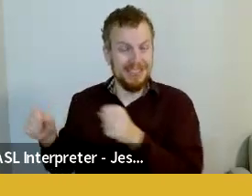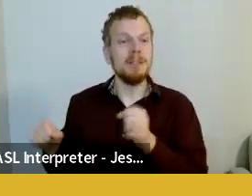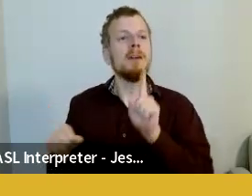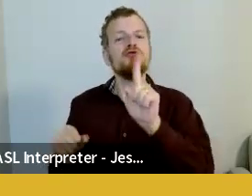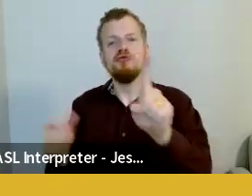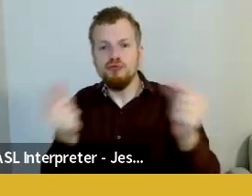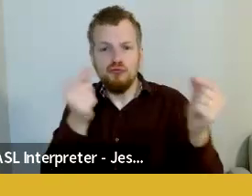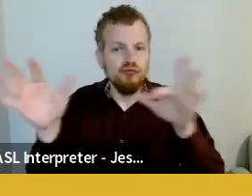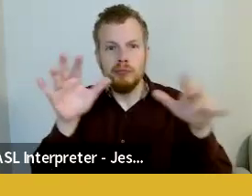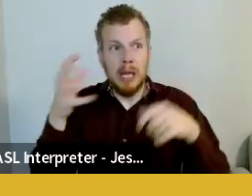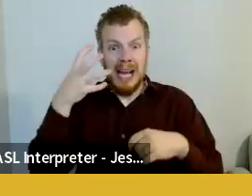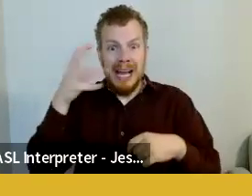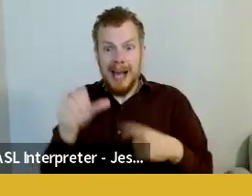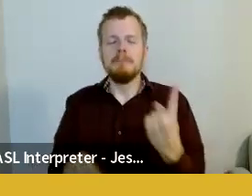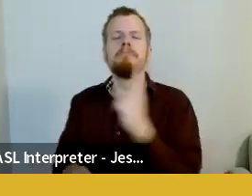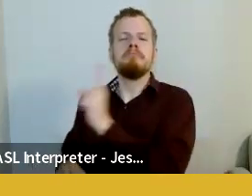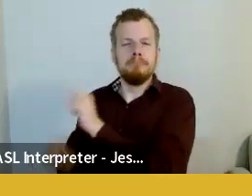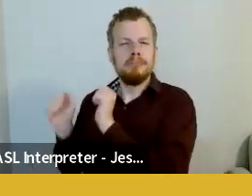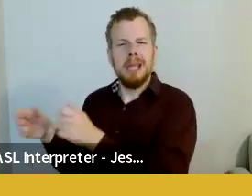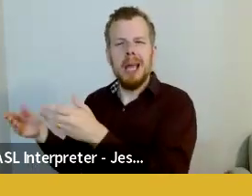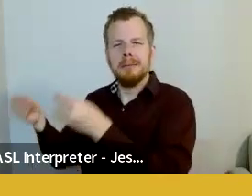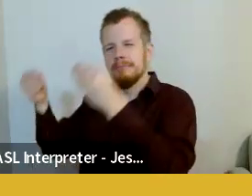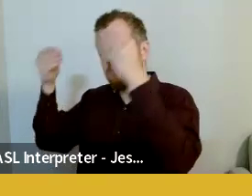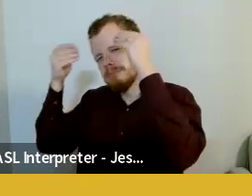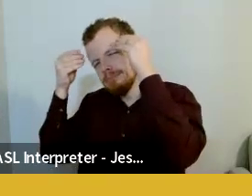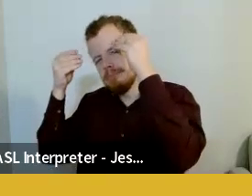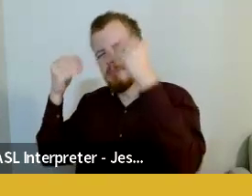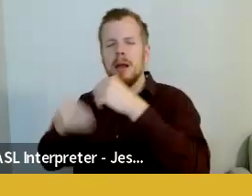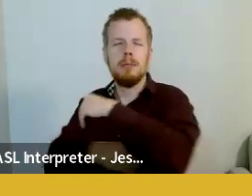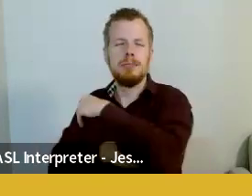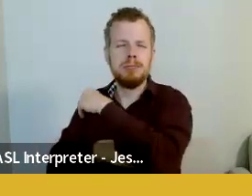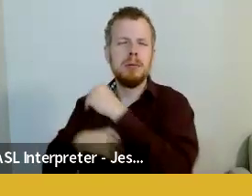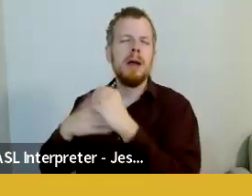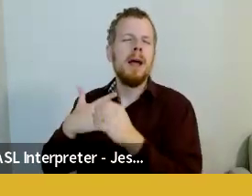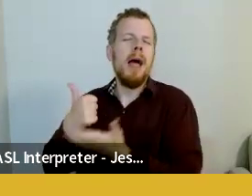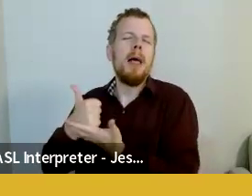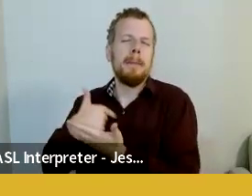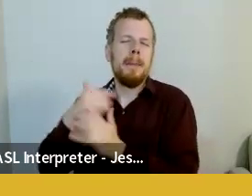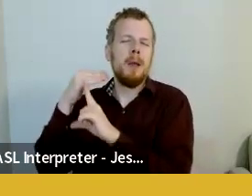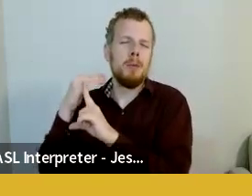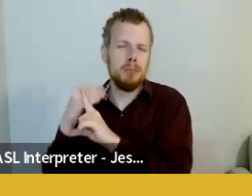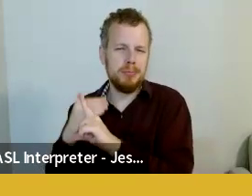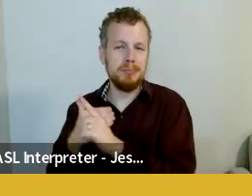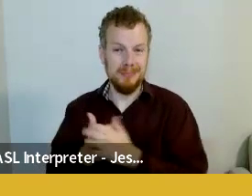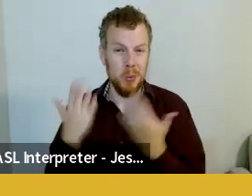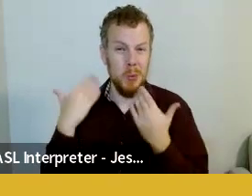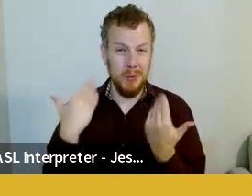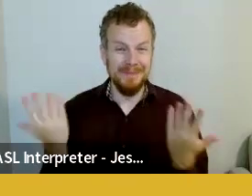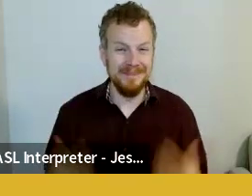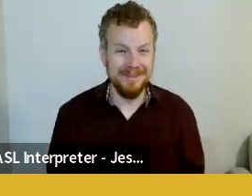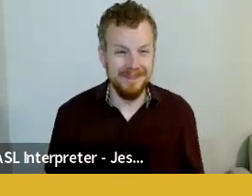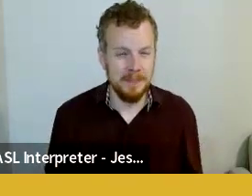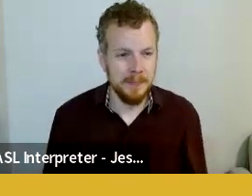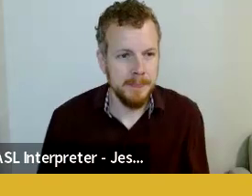use that. Regardless of your symptoms, this is a good way to cool down. Next up, we